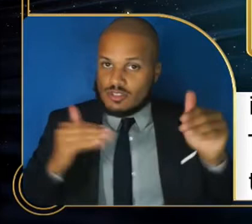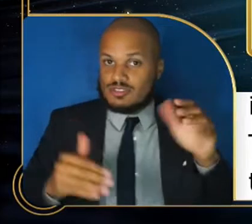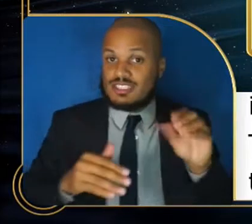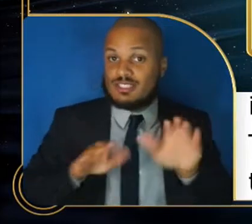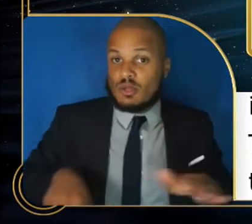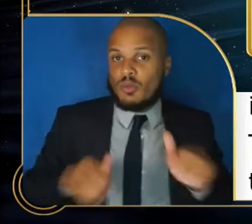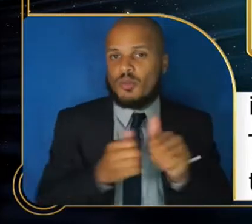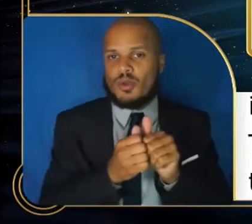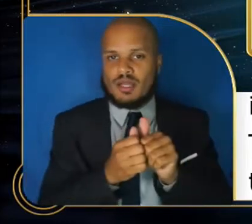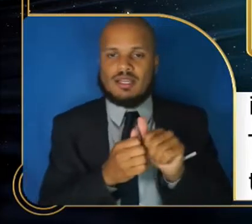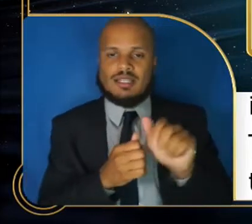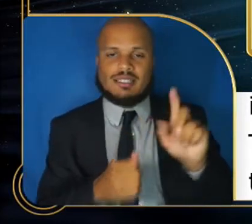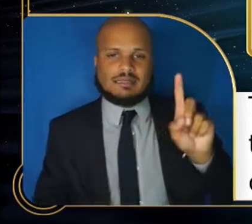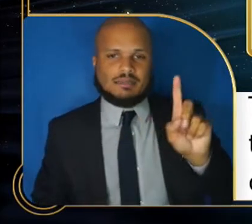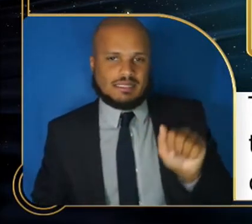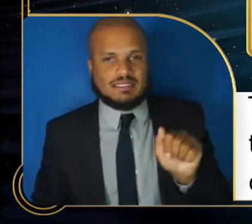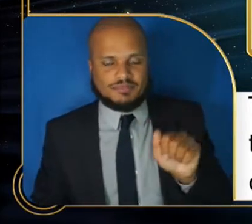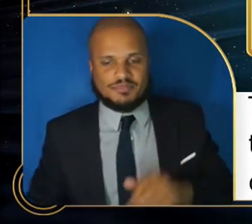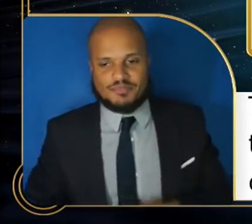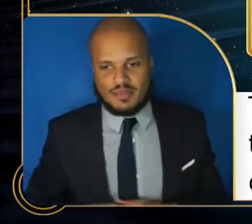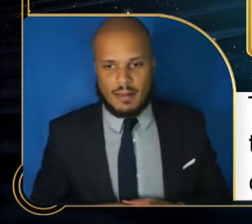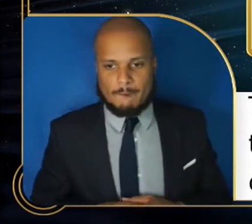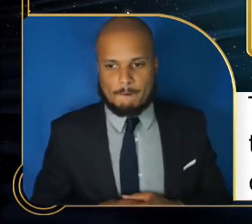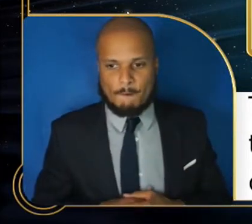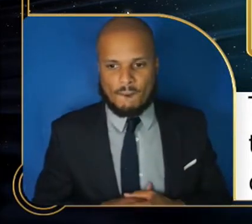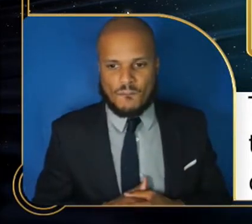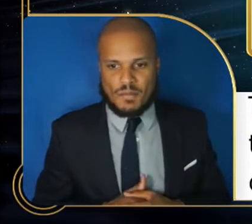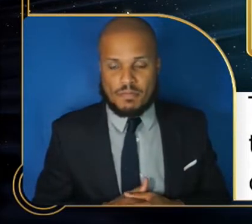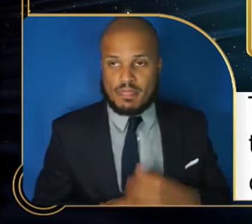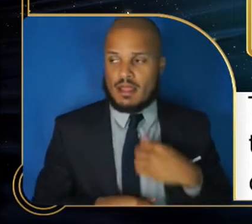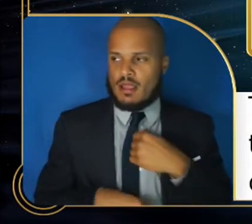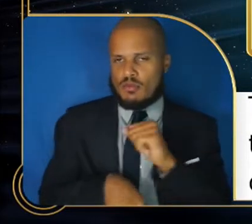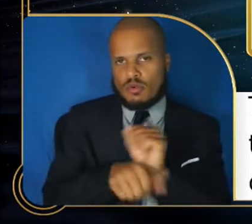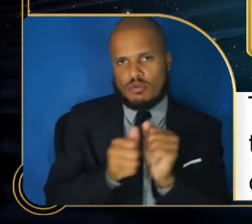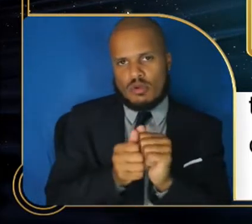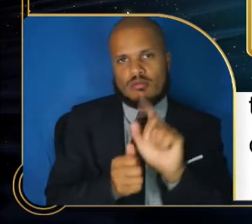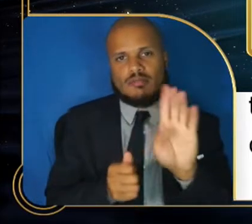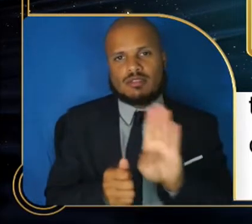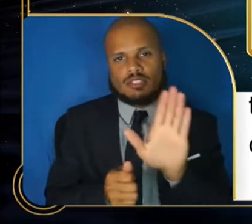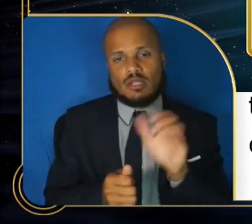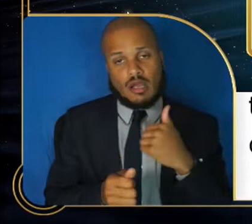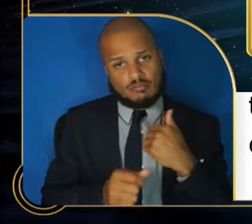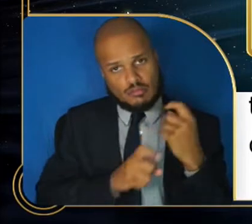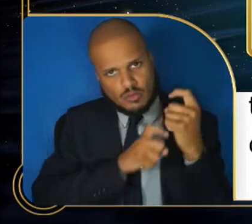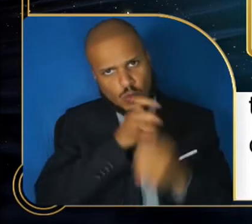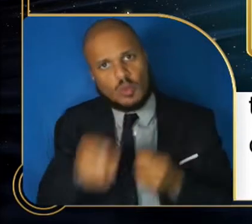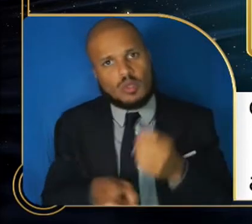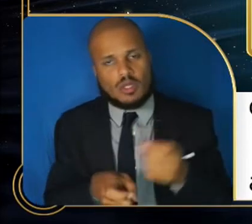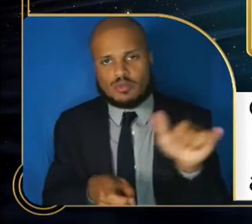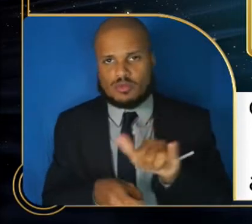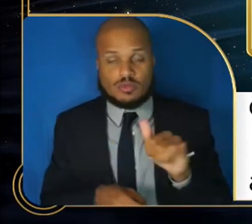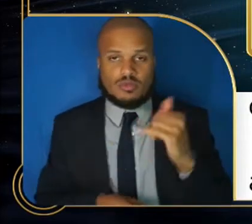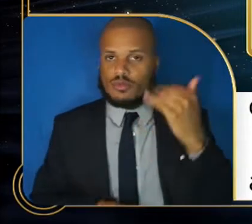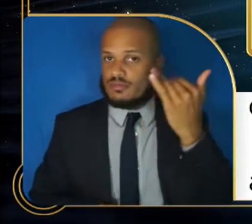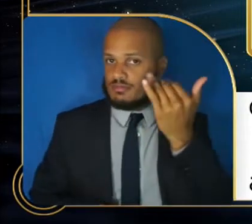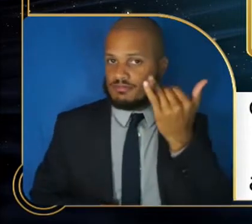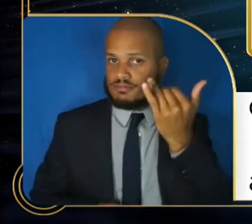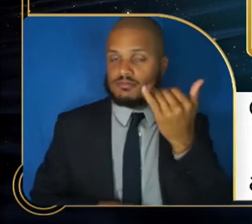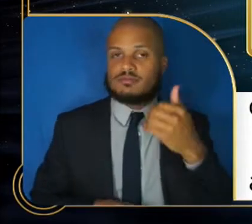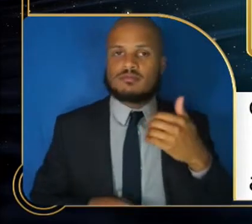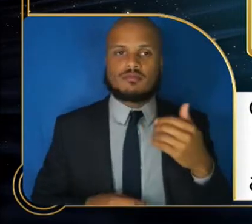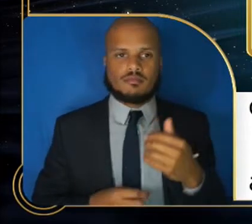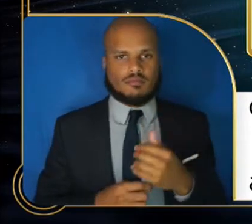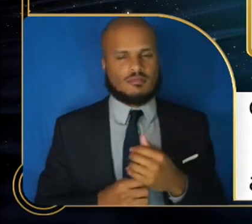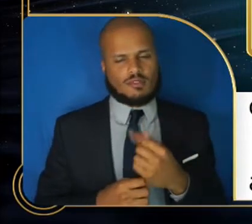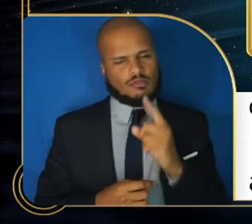mental disabilities. I work with the Bazelon Center and donate to the Bazelon Center because it's one of the